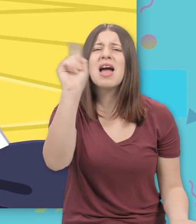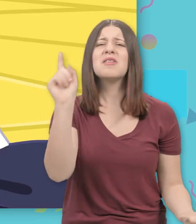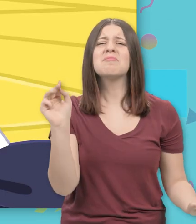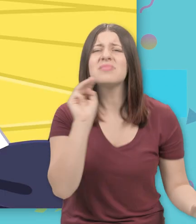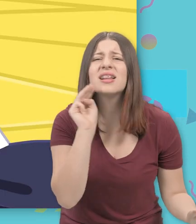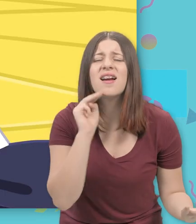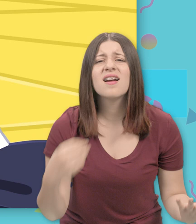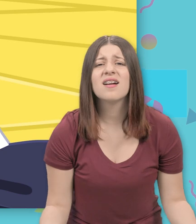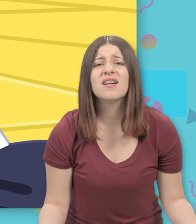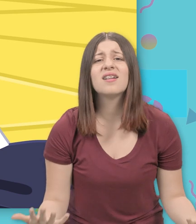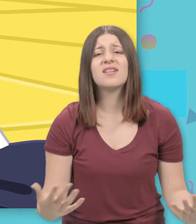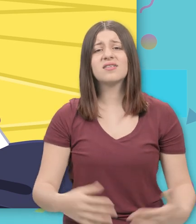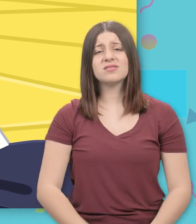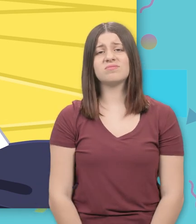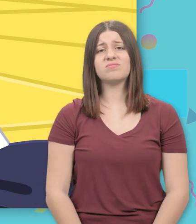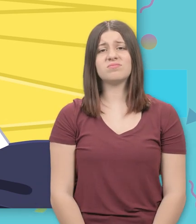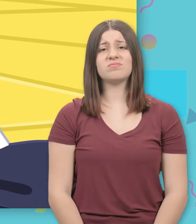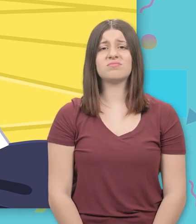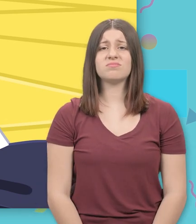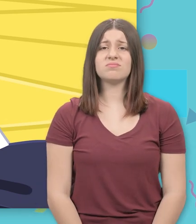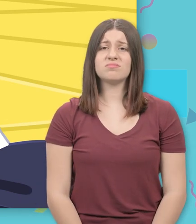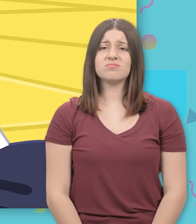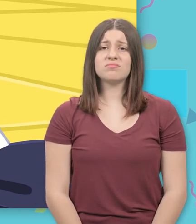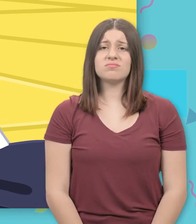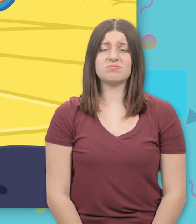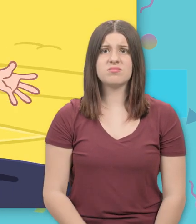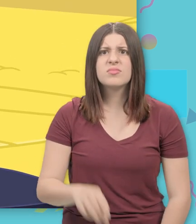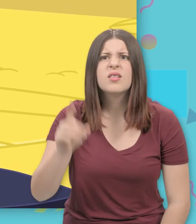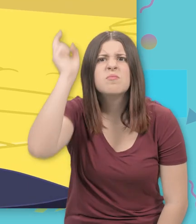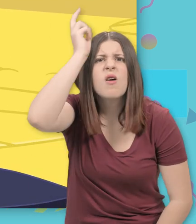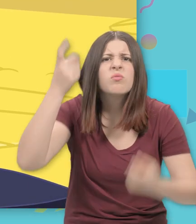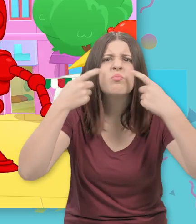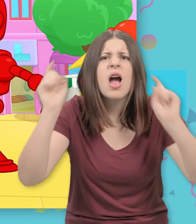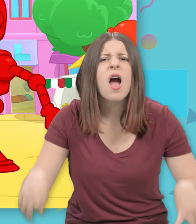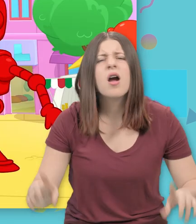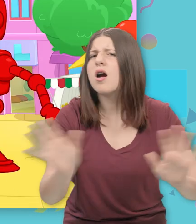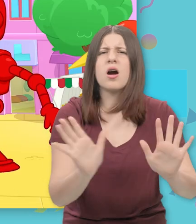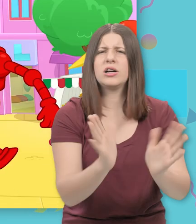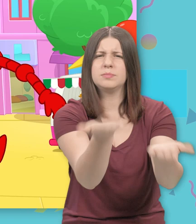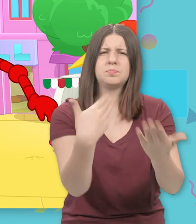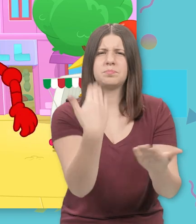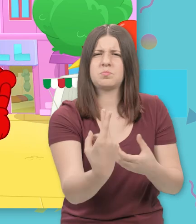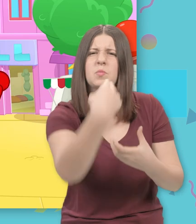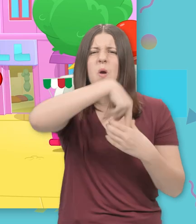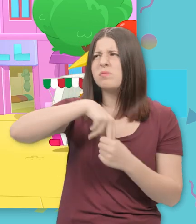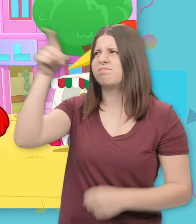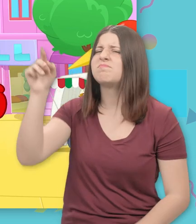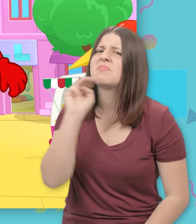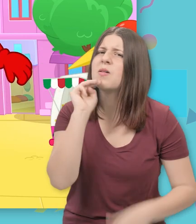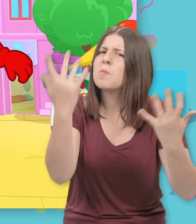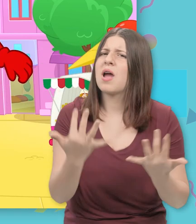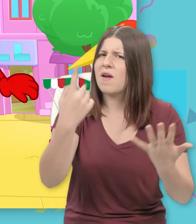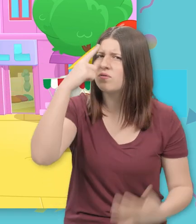Where Morphle is crying? Not in my city. Come on, Morphle. I'll bet Mila's waiting for you at